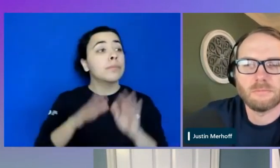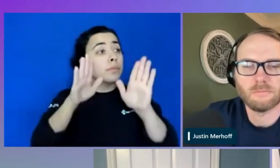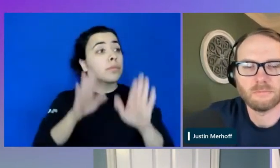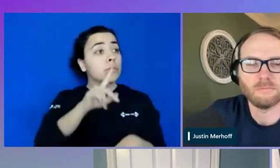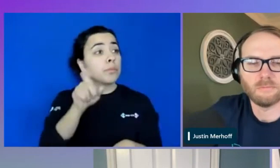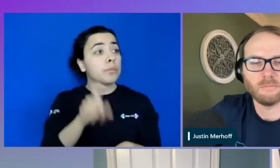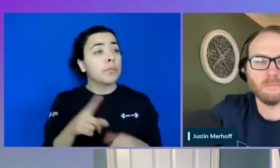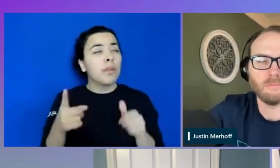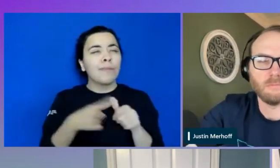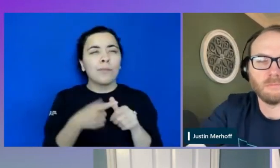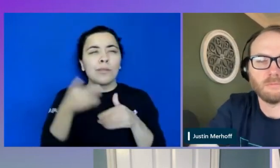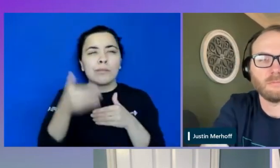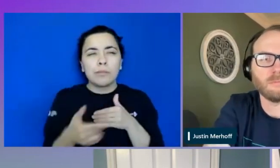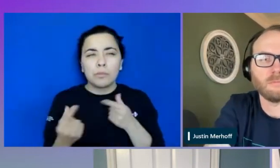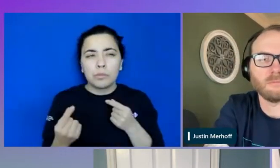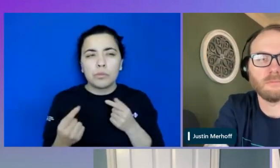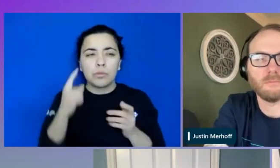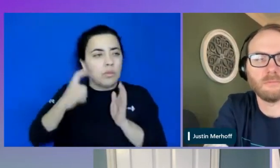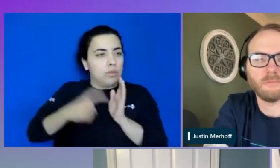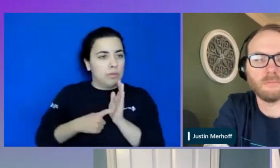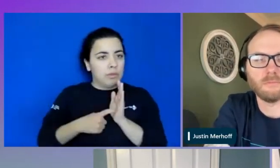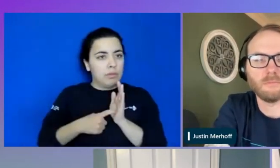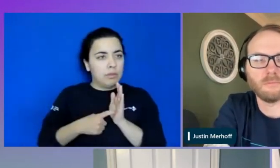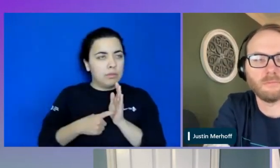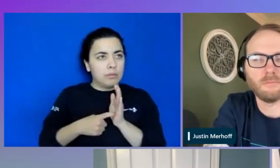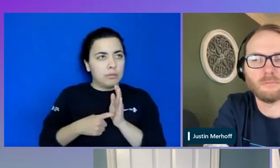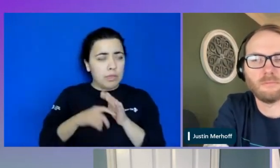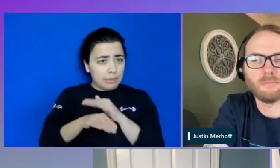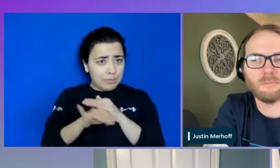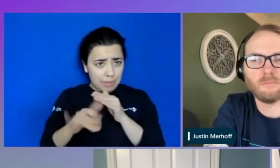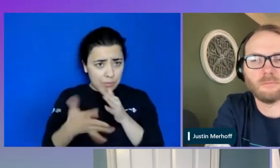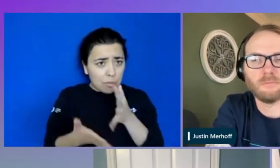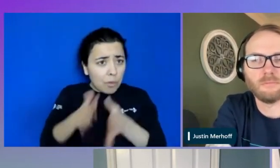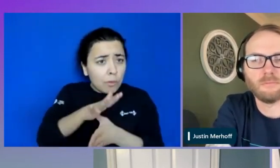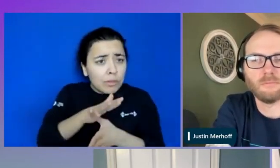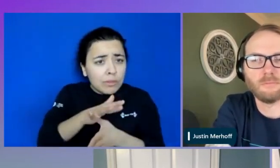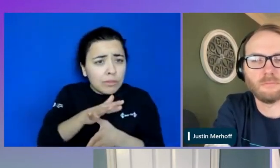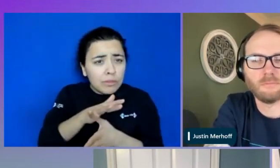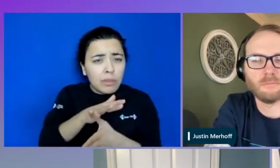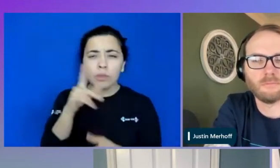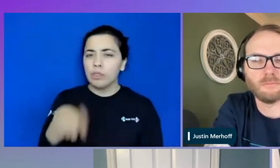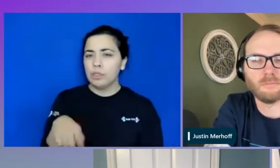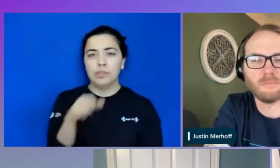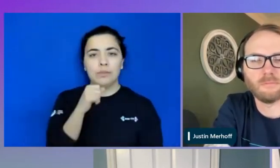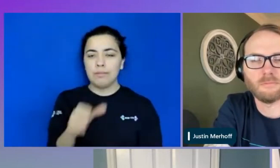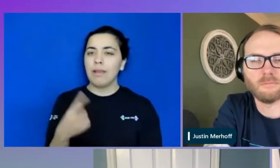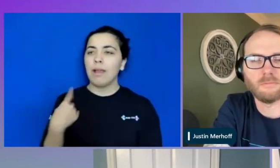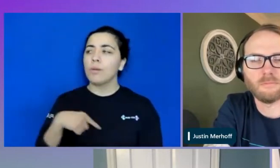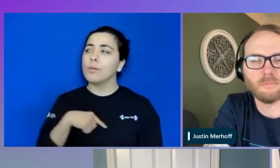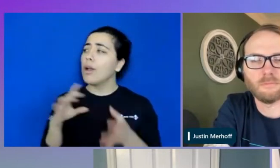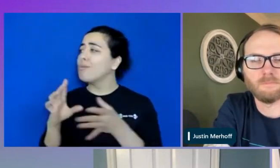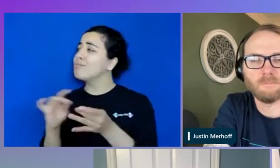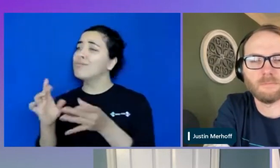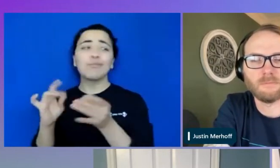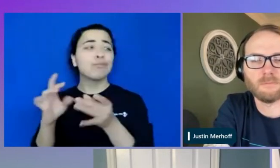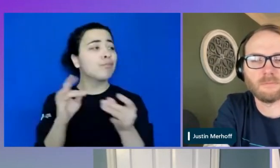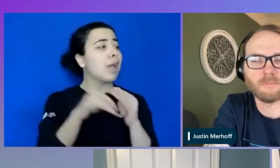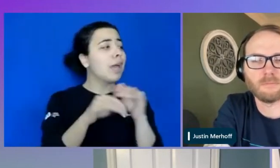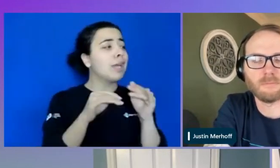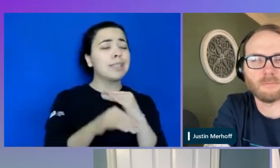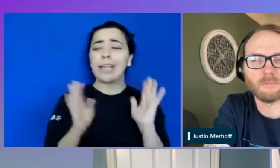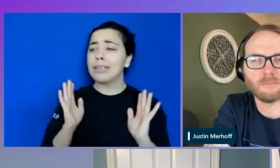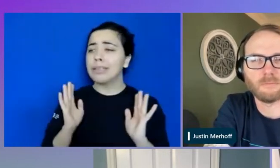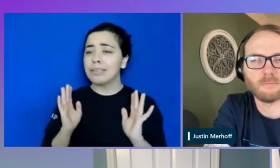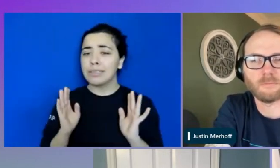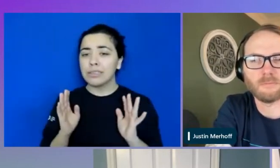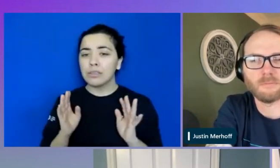like recognizing it as a priority, and it shouldn't be something that we just talk about. We have meetings and